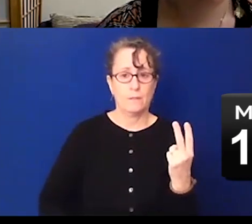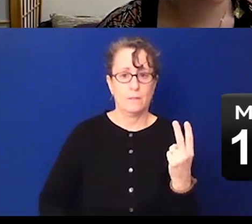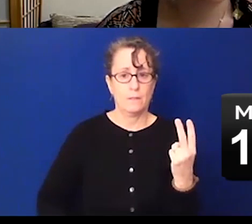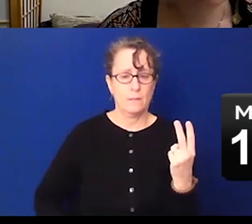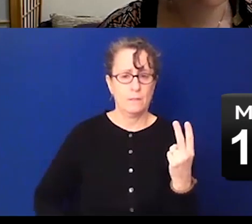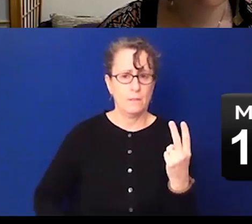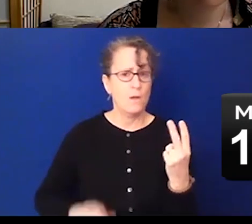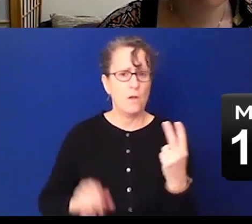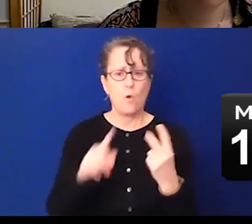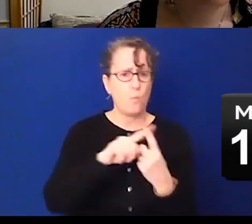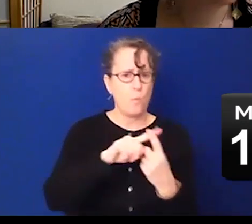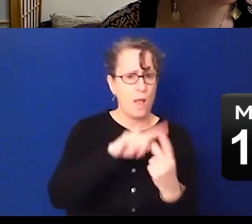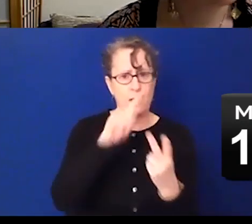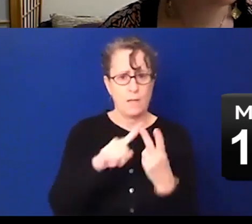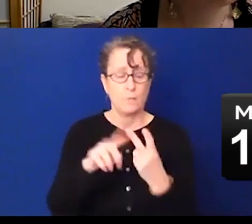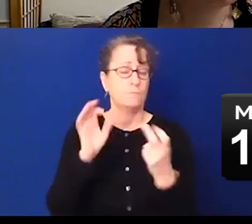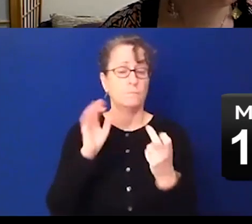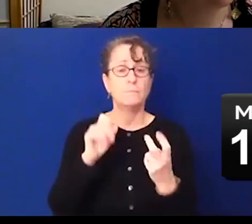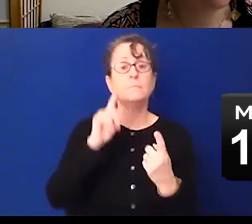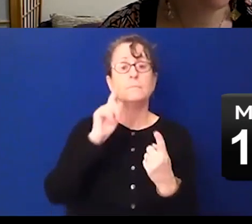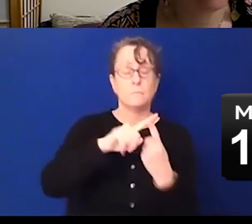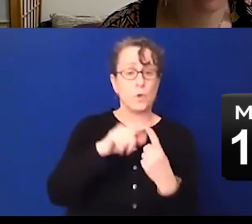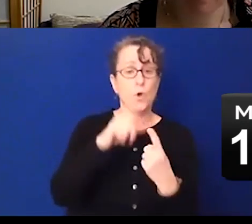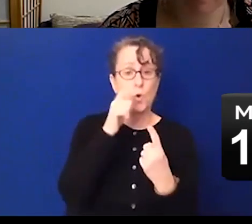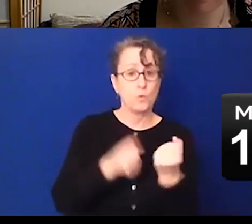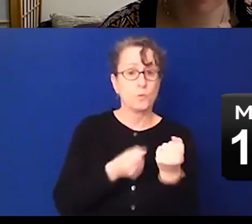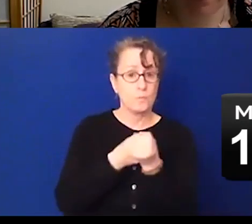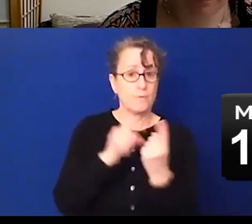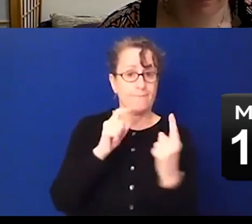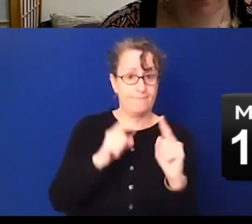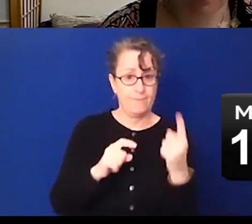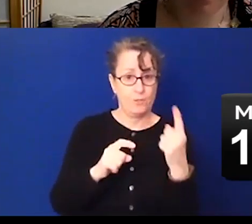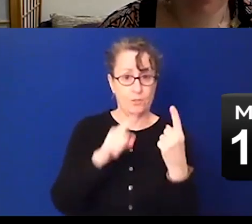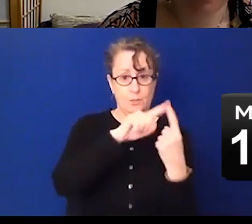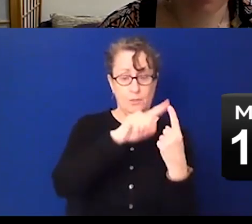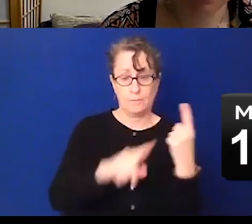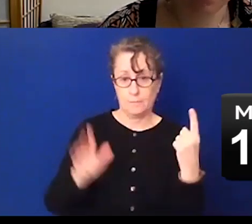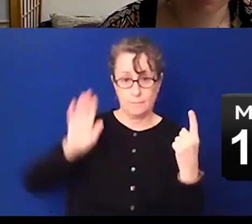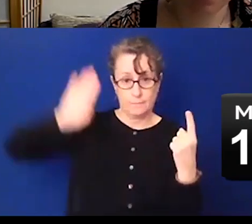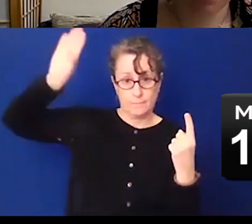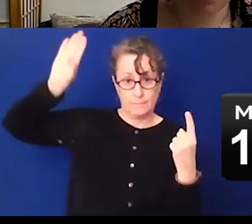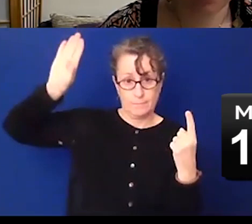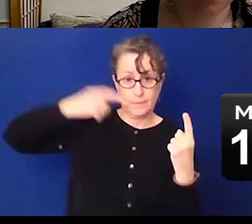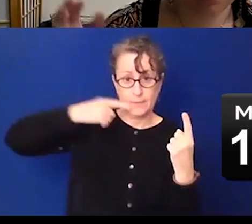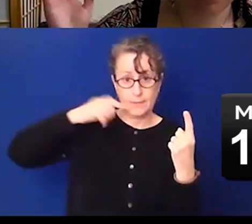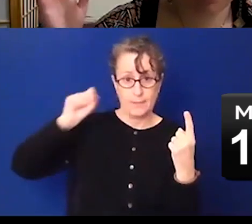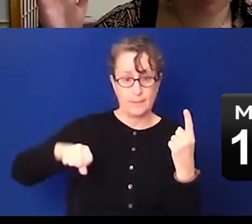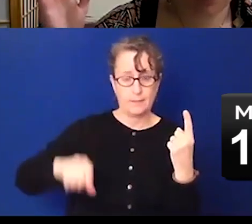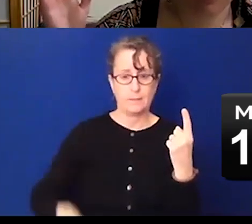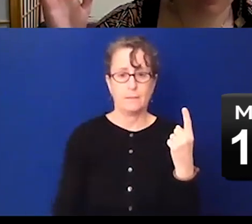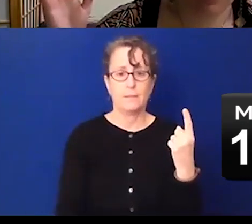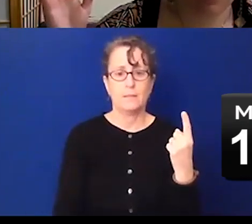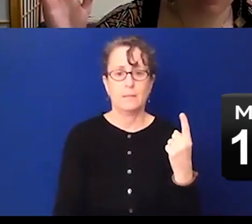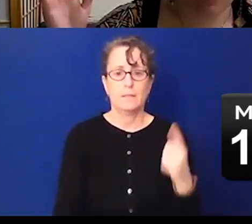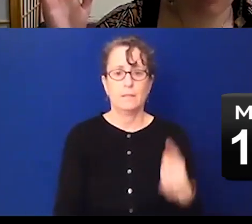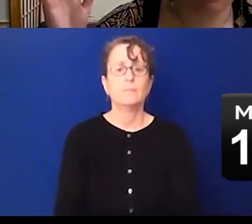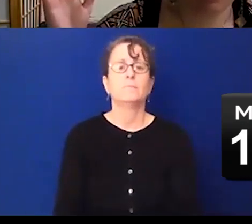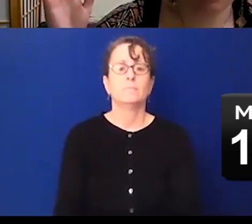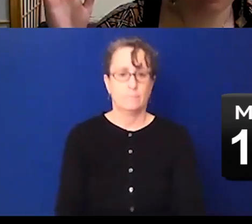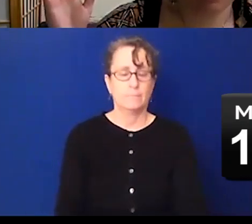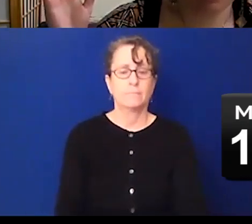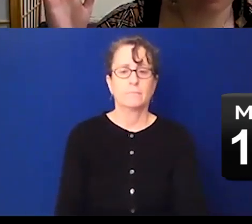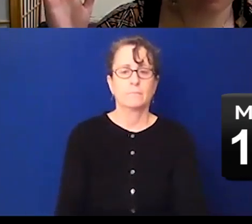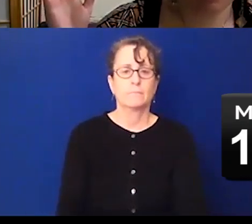it one at a time? All right. All those in favor of the first motion, please raise your hand and say aye. Aye. Aye.